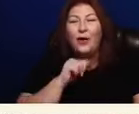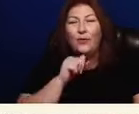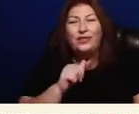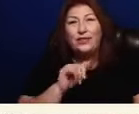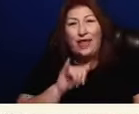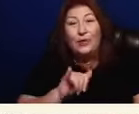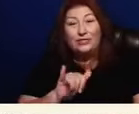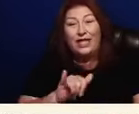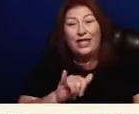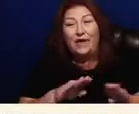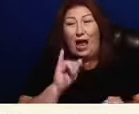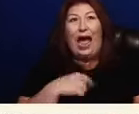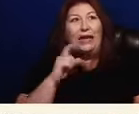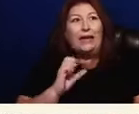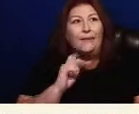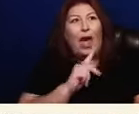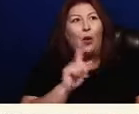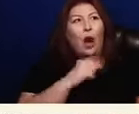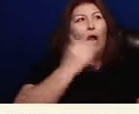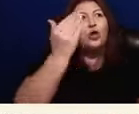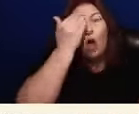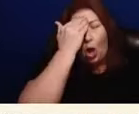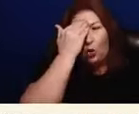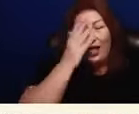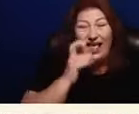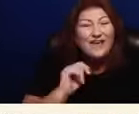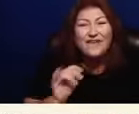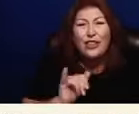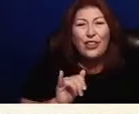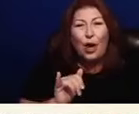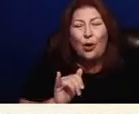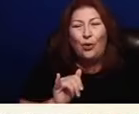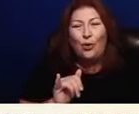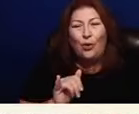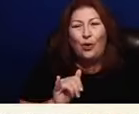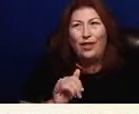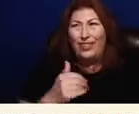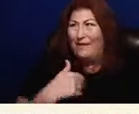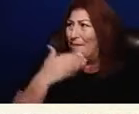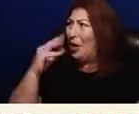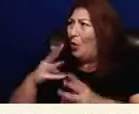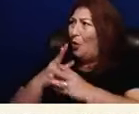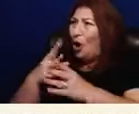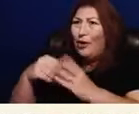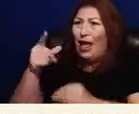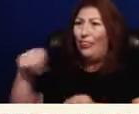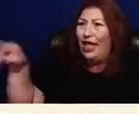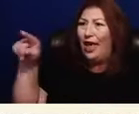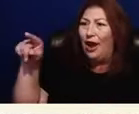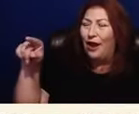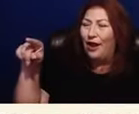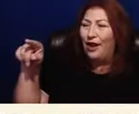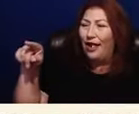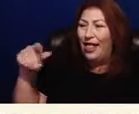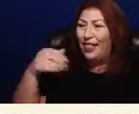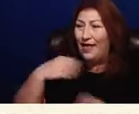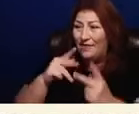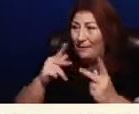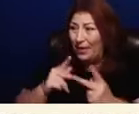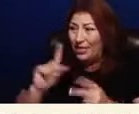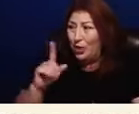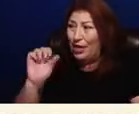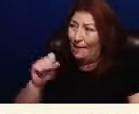I need to go back to what I know, right? Even though there's such a better world out there, and there's a place where we can be empowered and